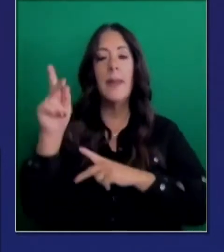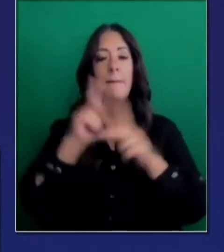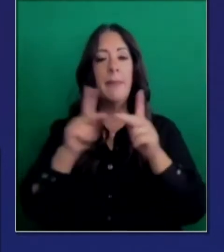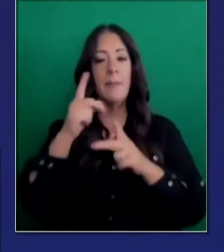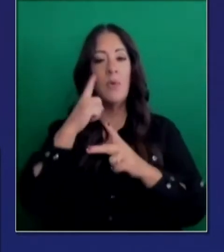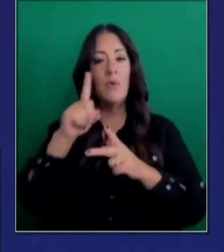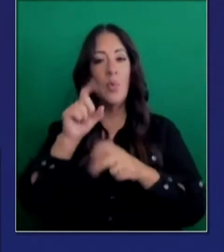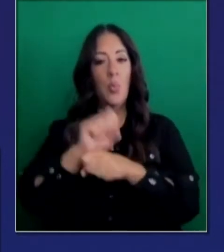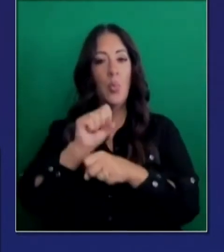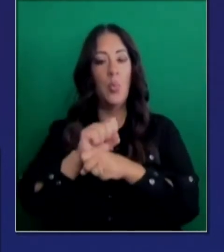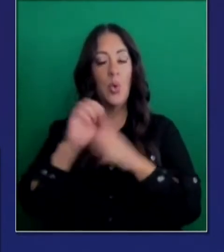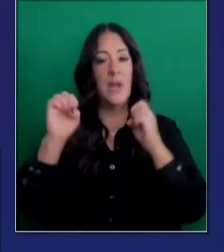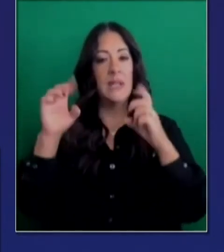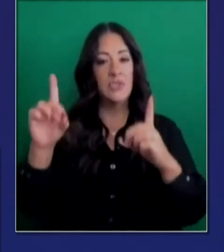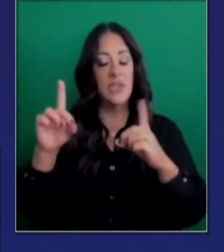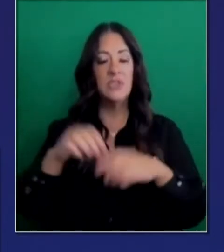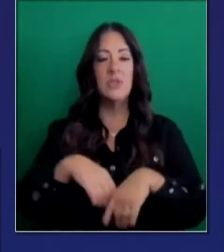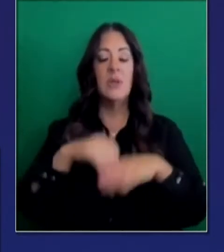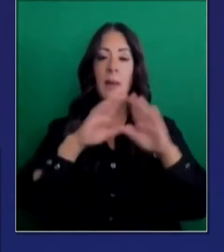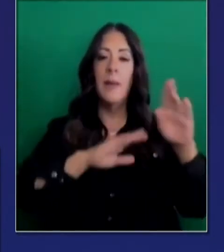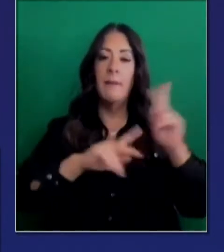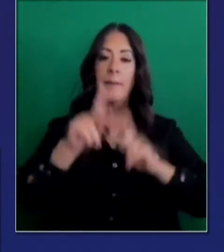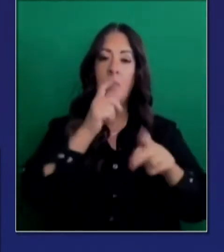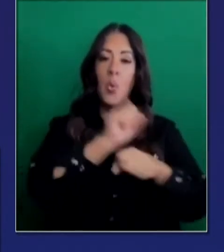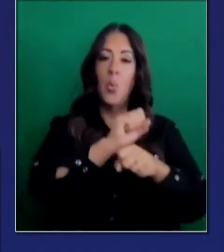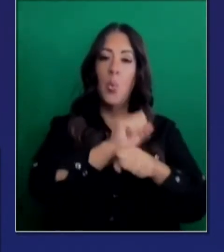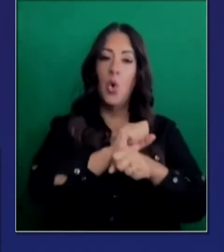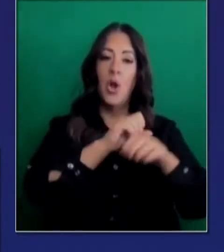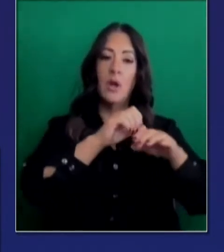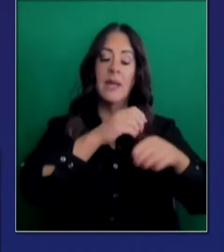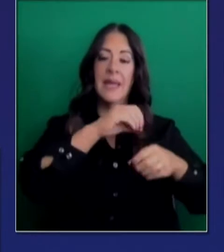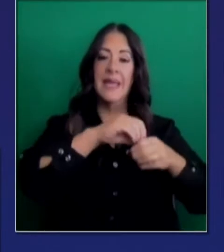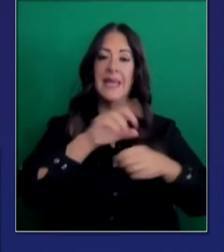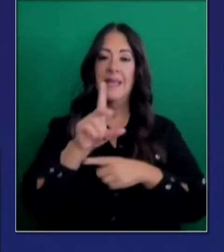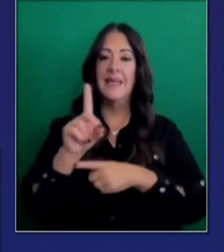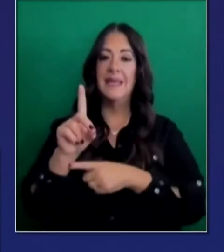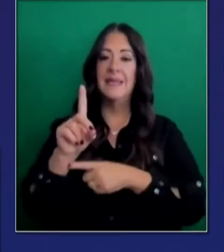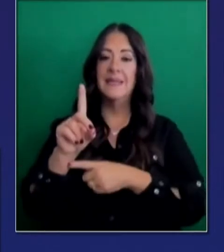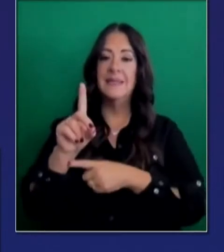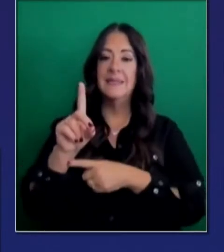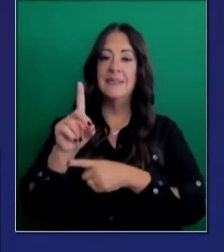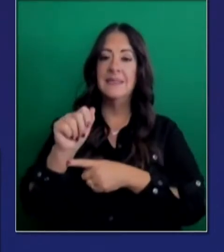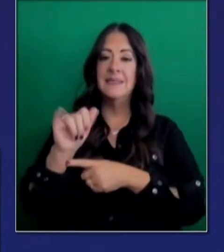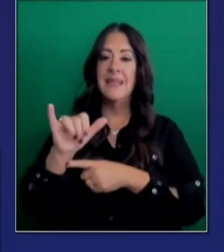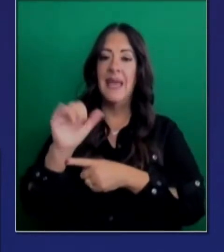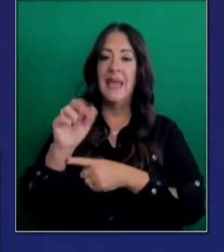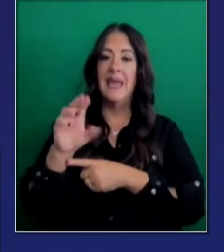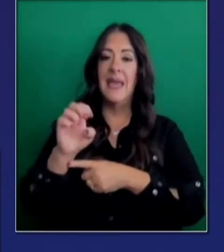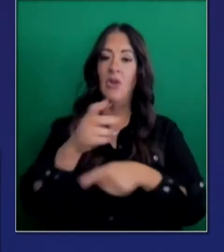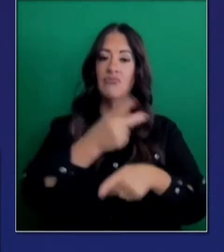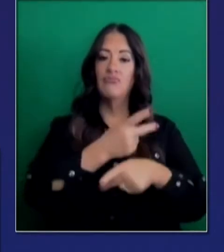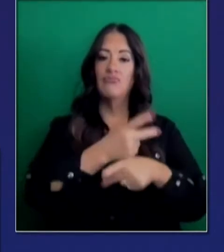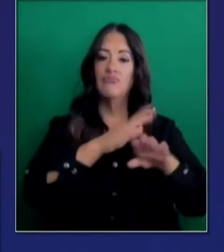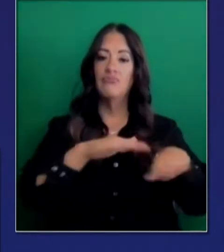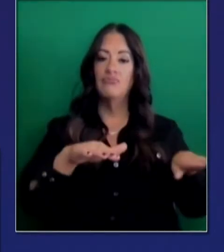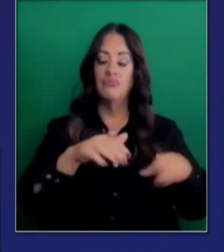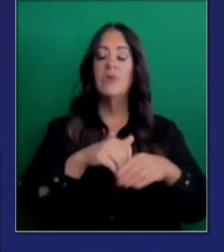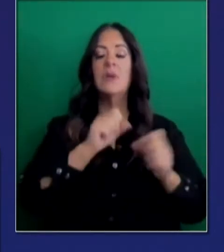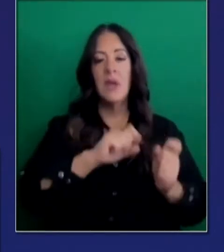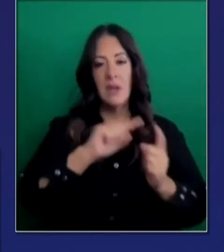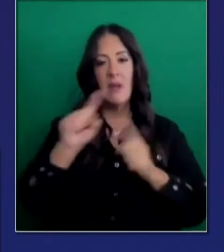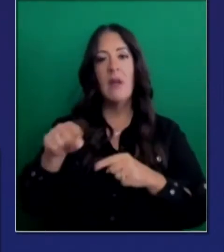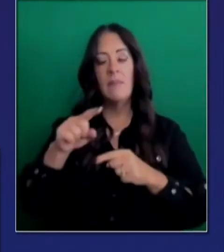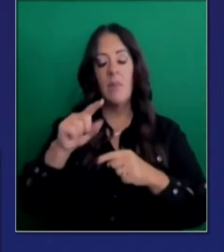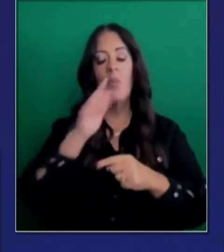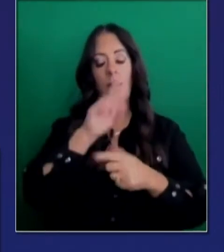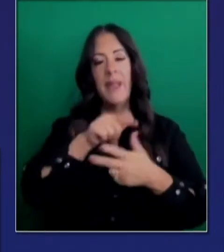vaccinated, childcare, so it's teachers and paraprofessionals across the board, those essential workers and all the support staff, all